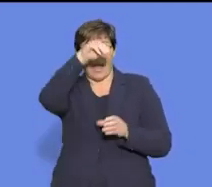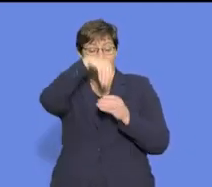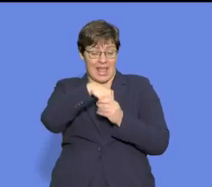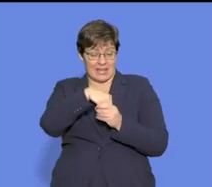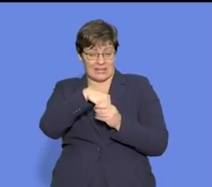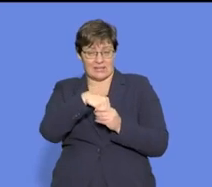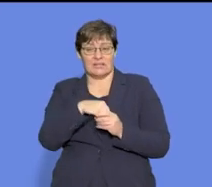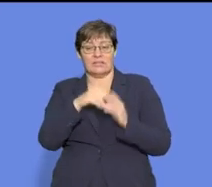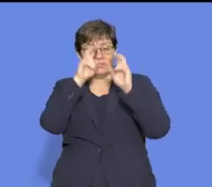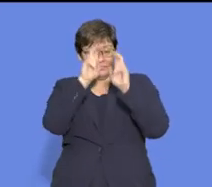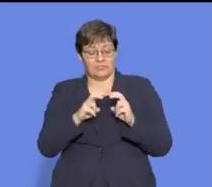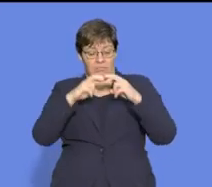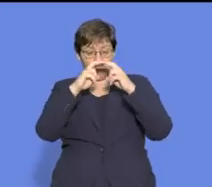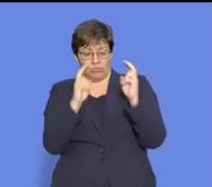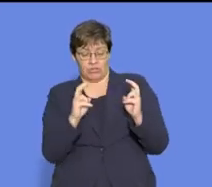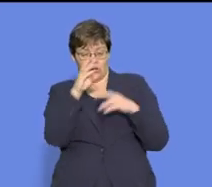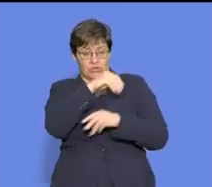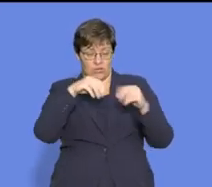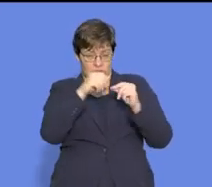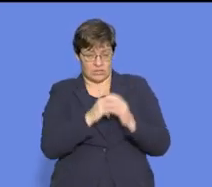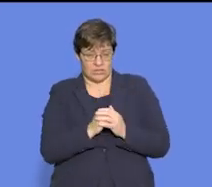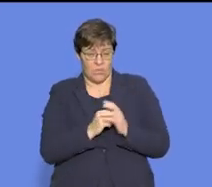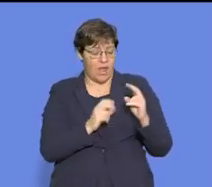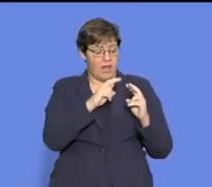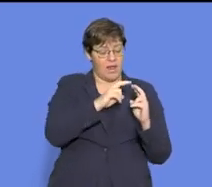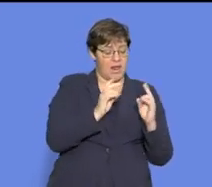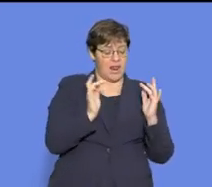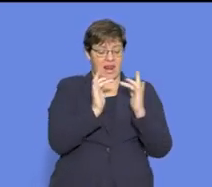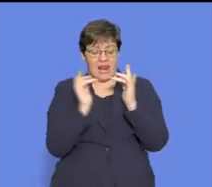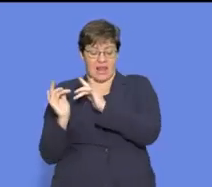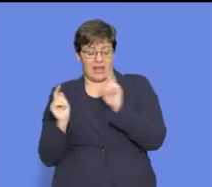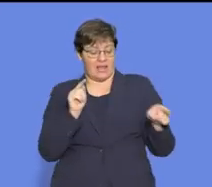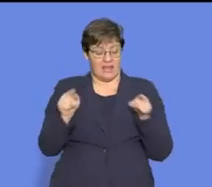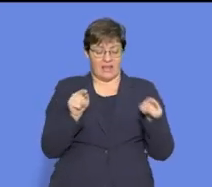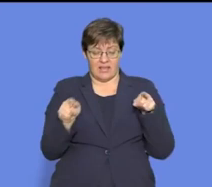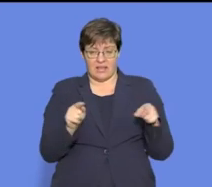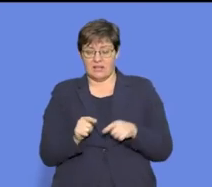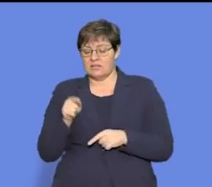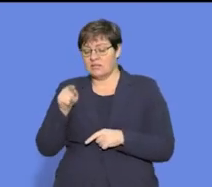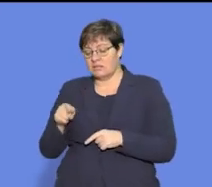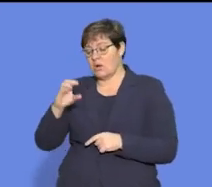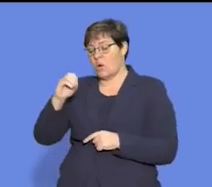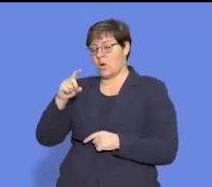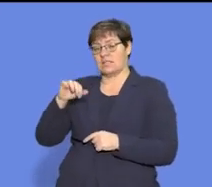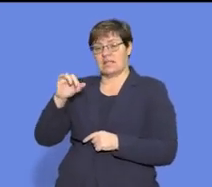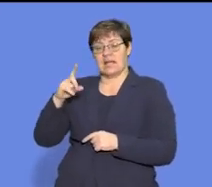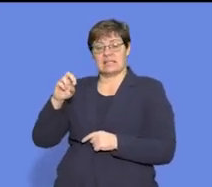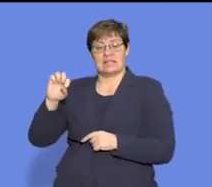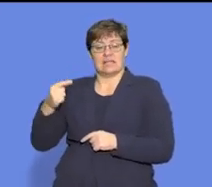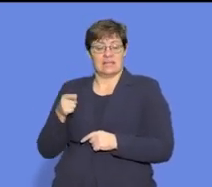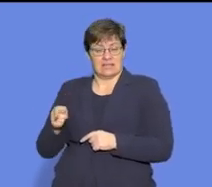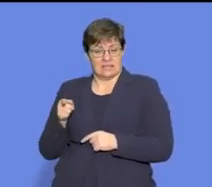Then we're going to put in place the salt bridge, the link between the two. We're then going to say, what are